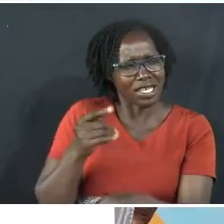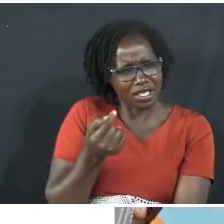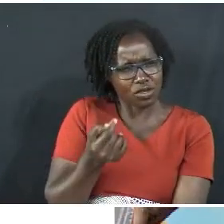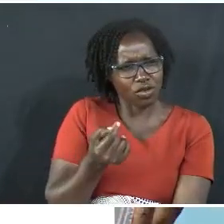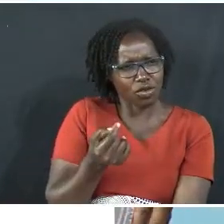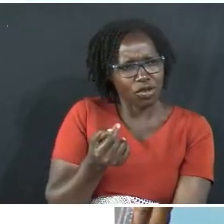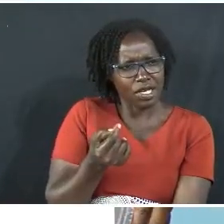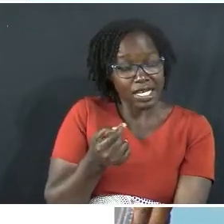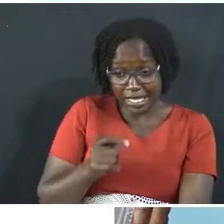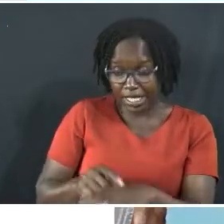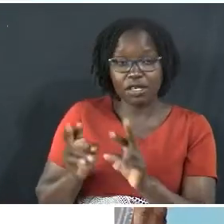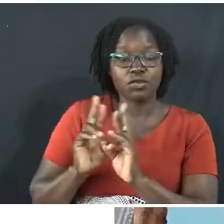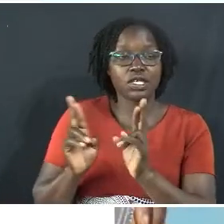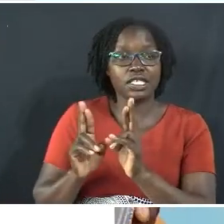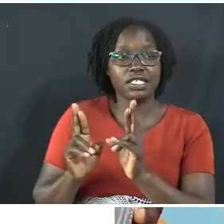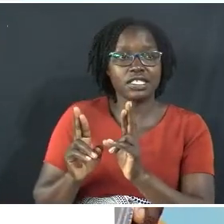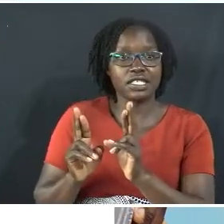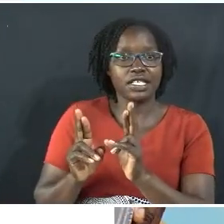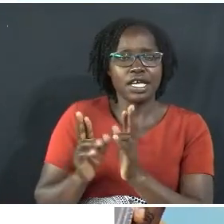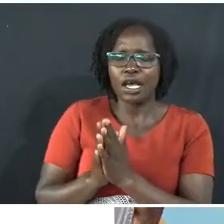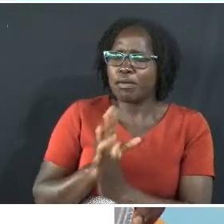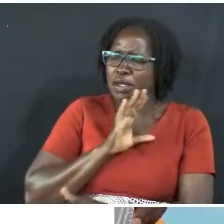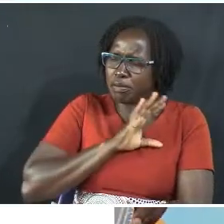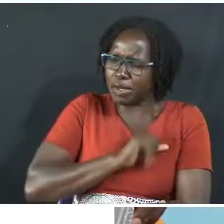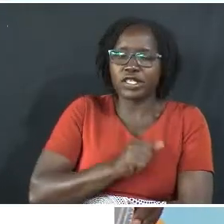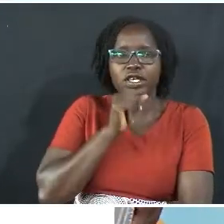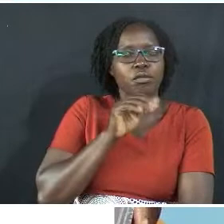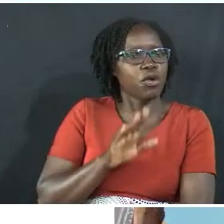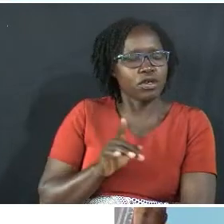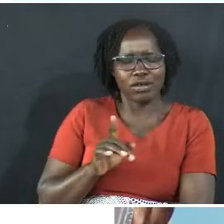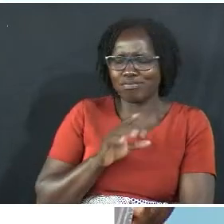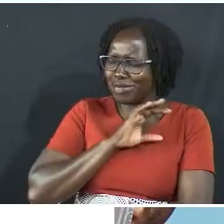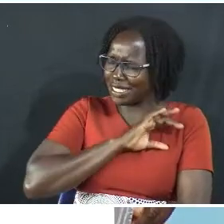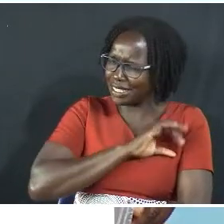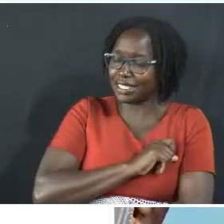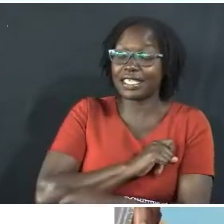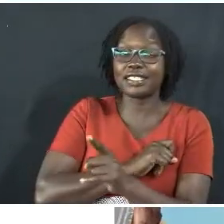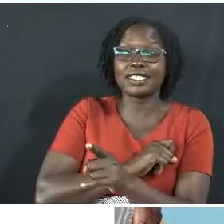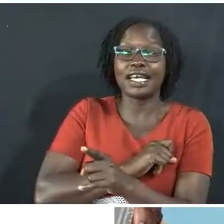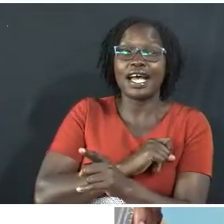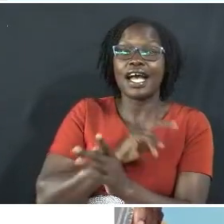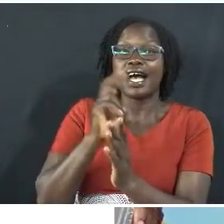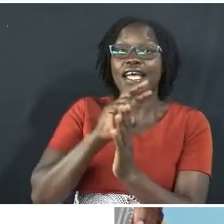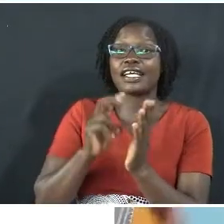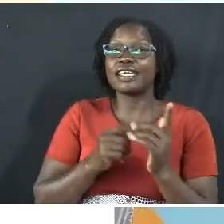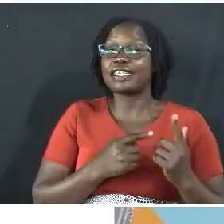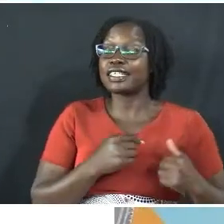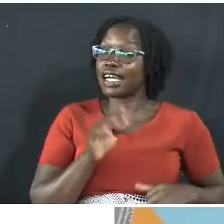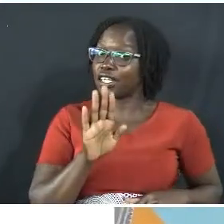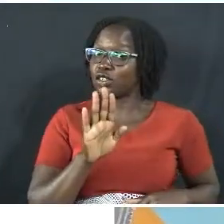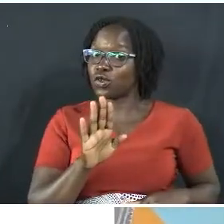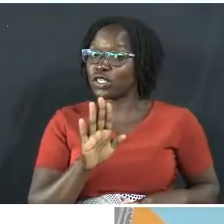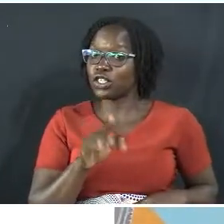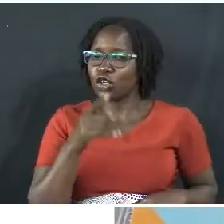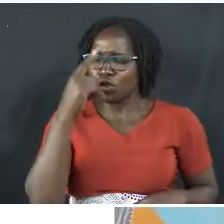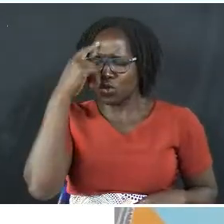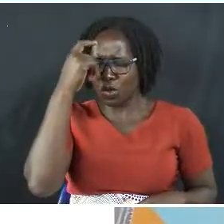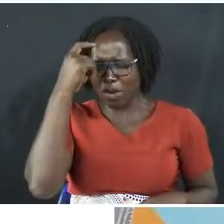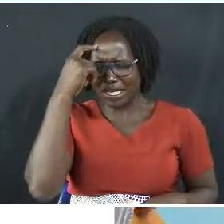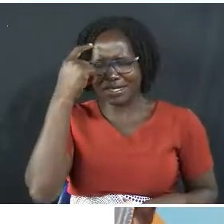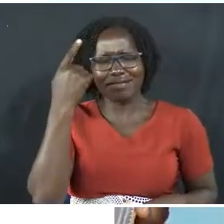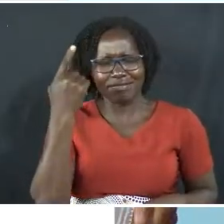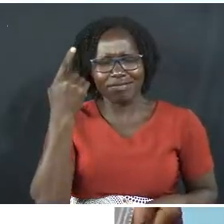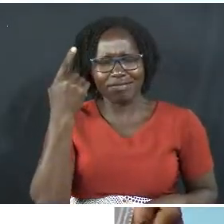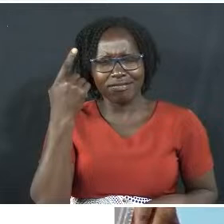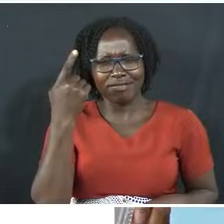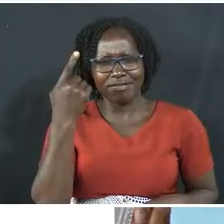little bit. Be patient, boy. Be patient. I can read your heart. In fact, your mind